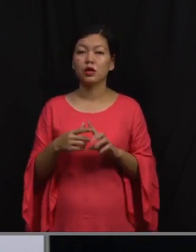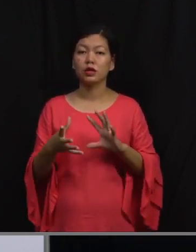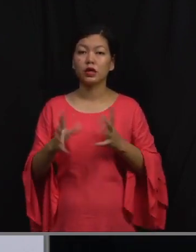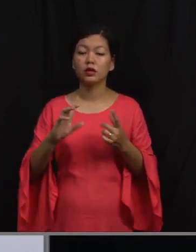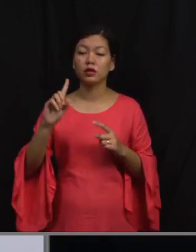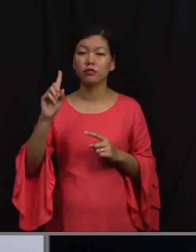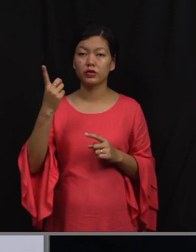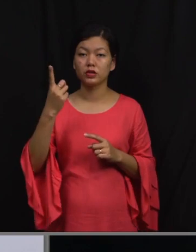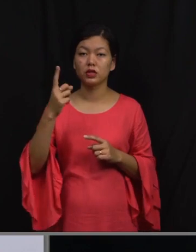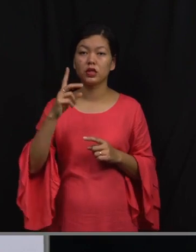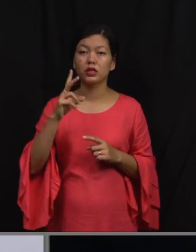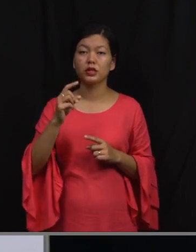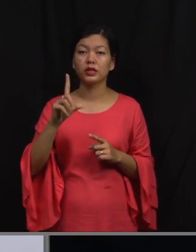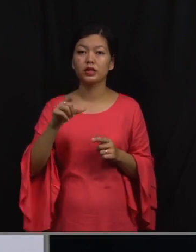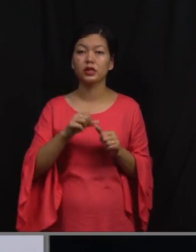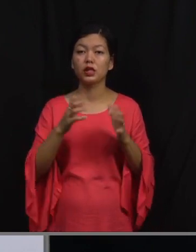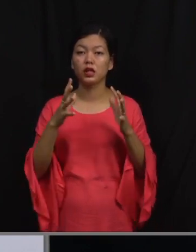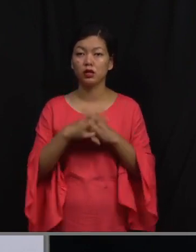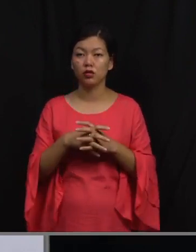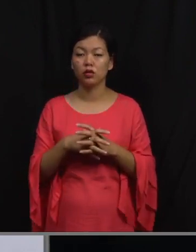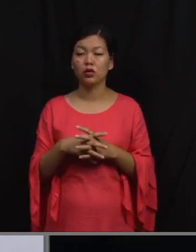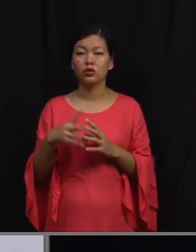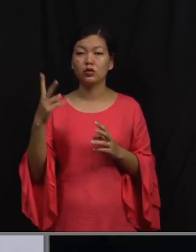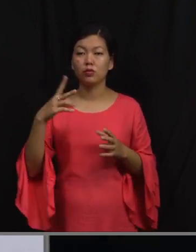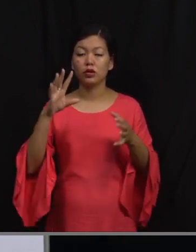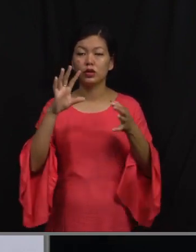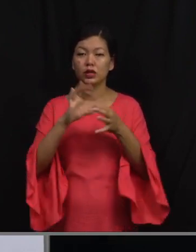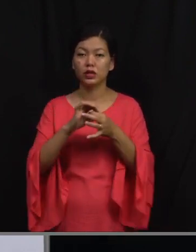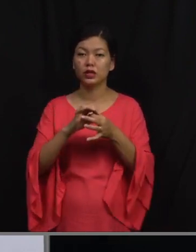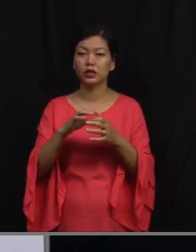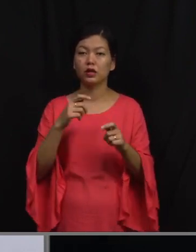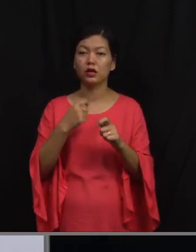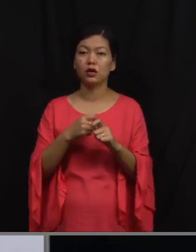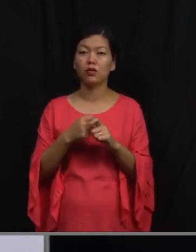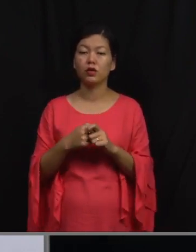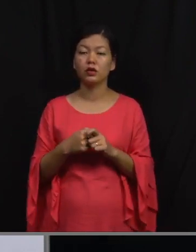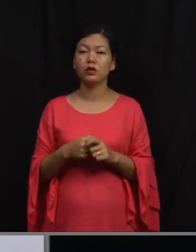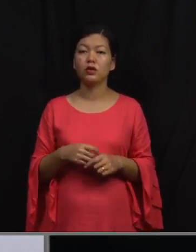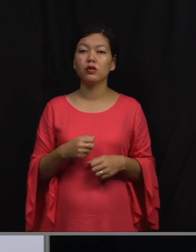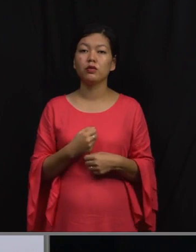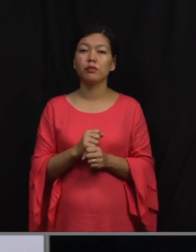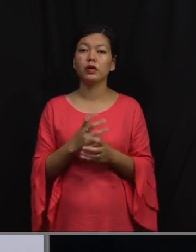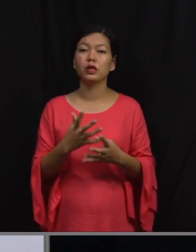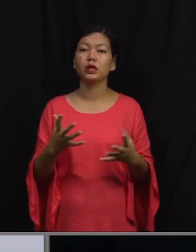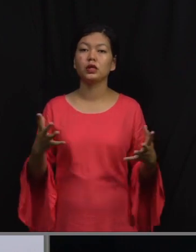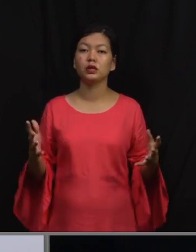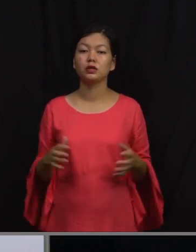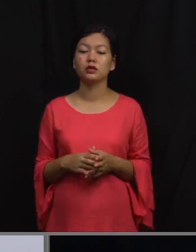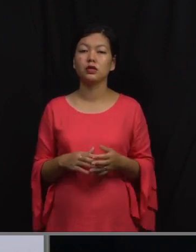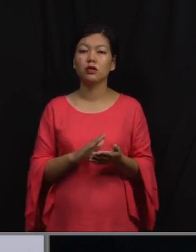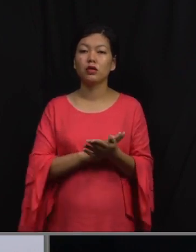that this is physics, which gives rise to the physics. So from heat engine we got the thermodynamics.